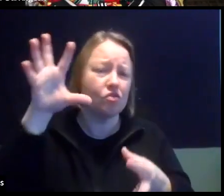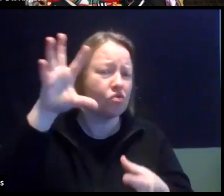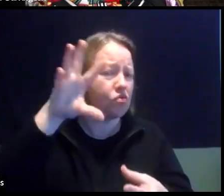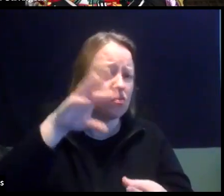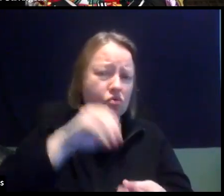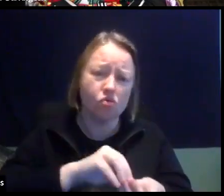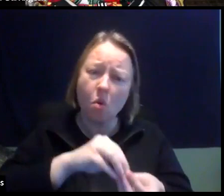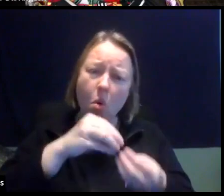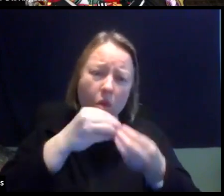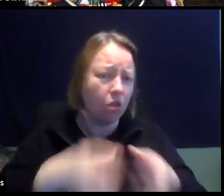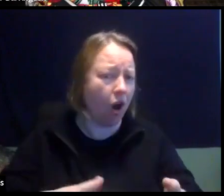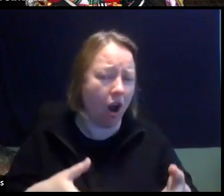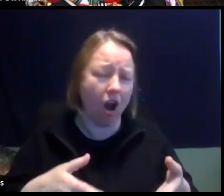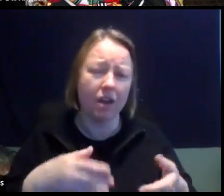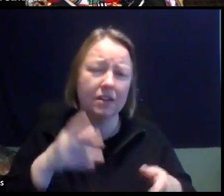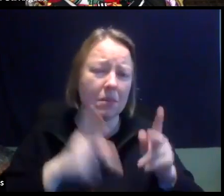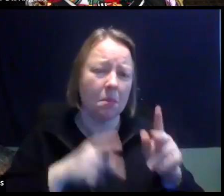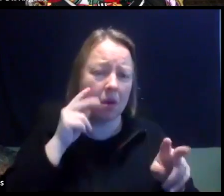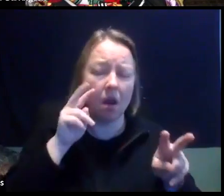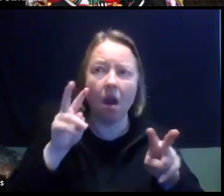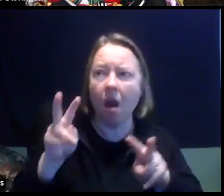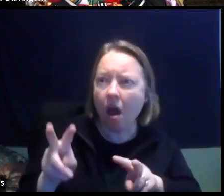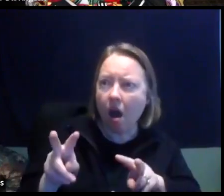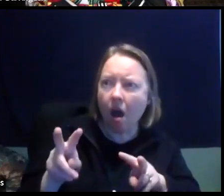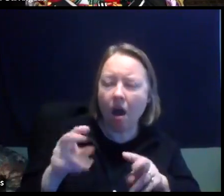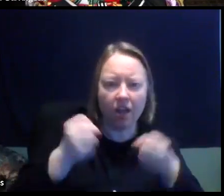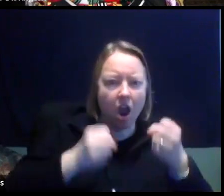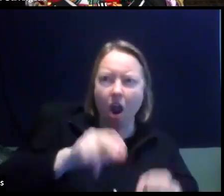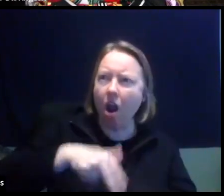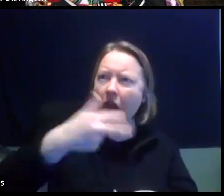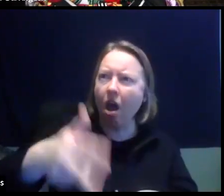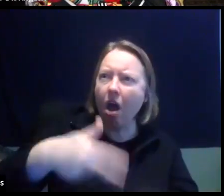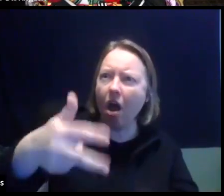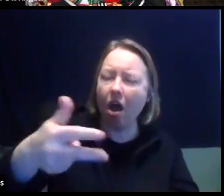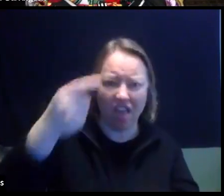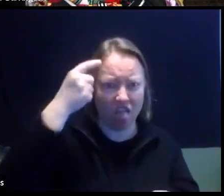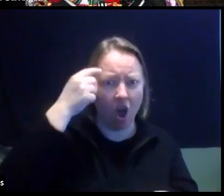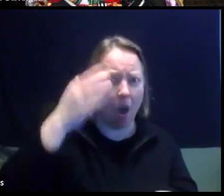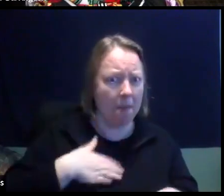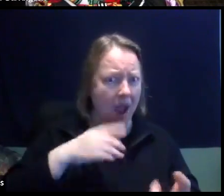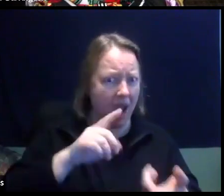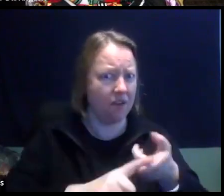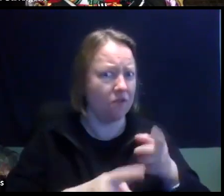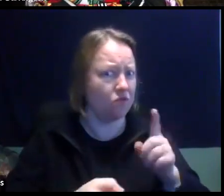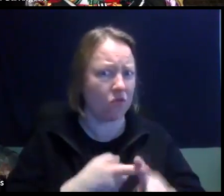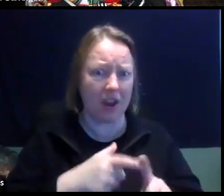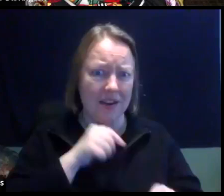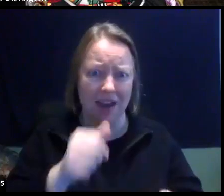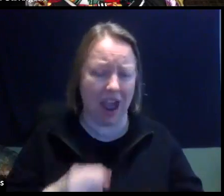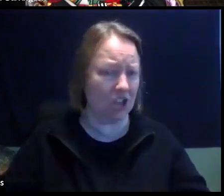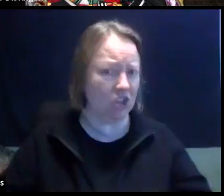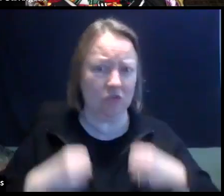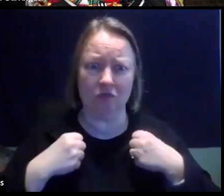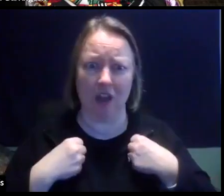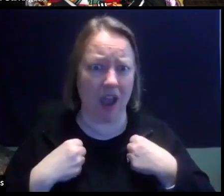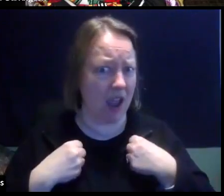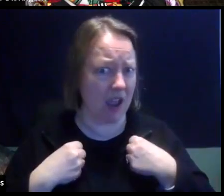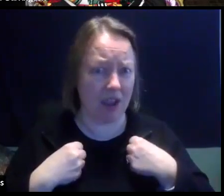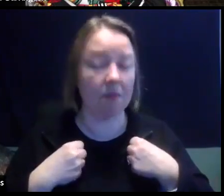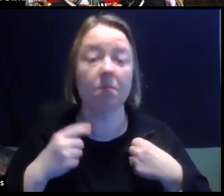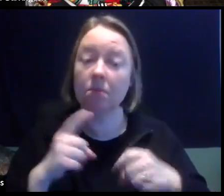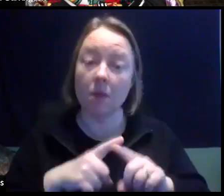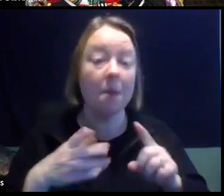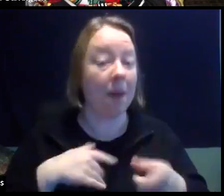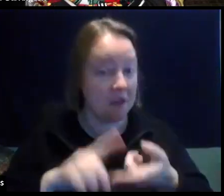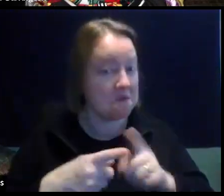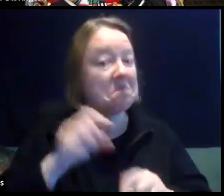And those who watched it said that they were certain that my friend had not survived. Well, not only did he